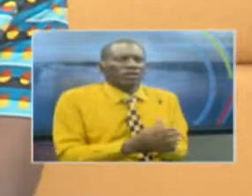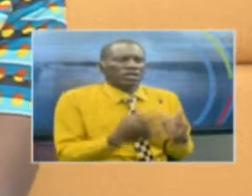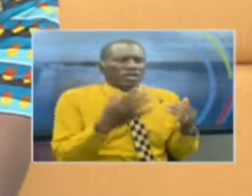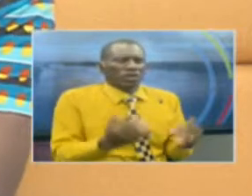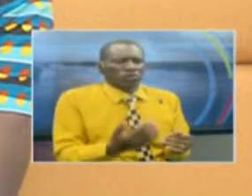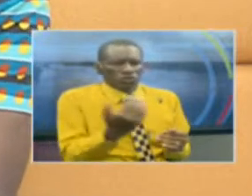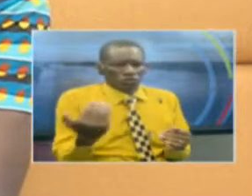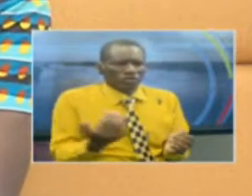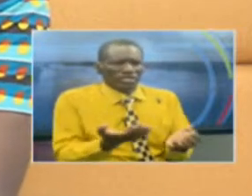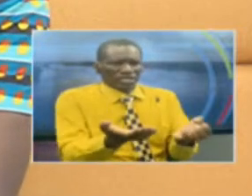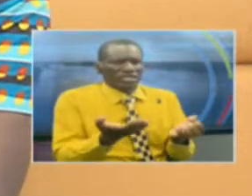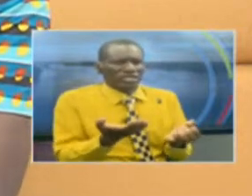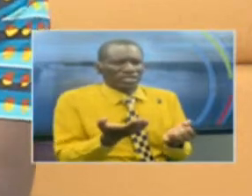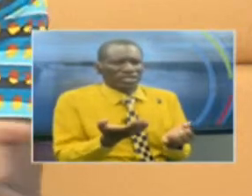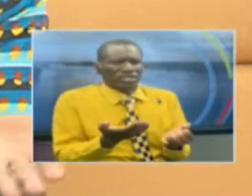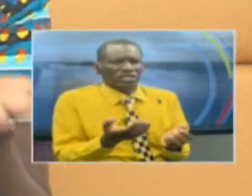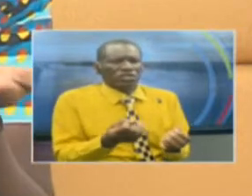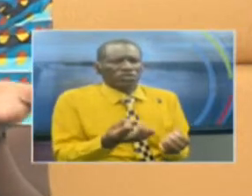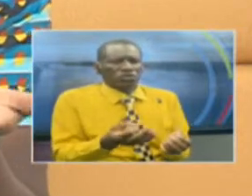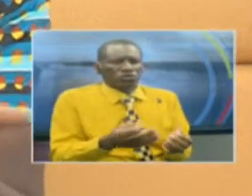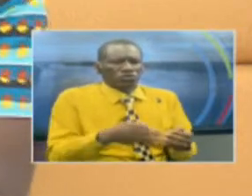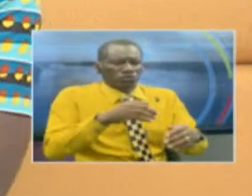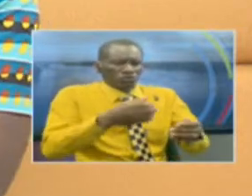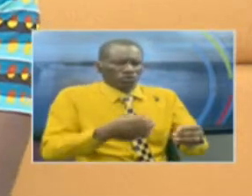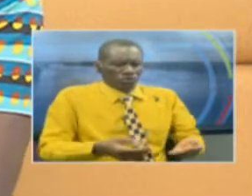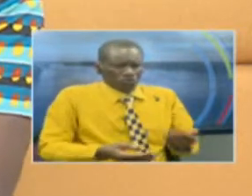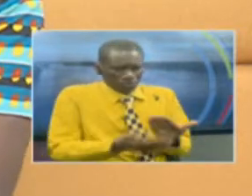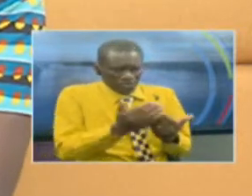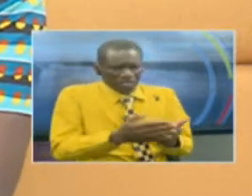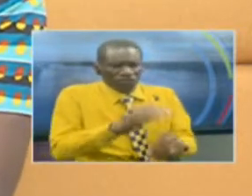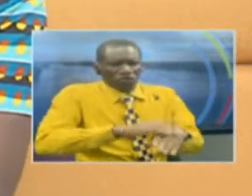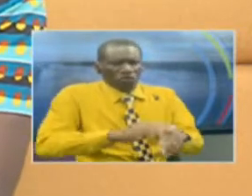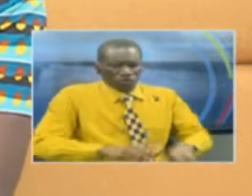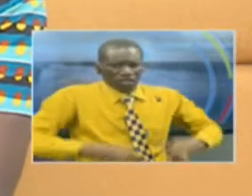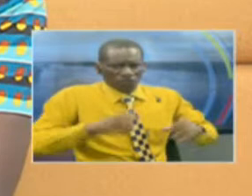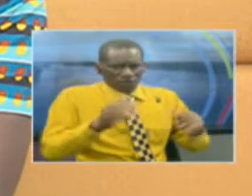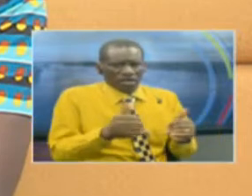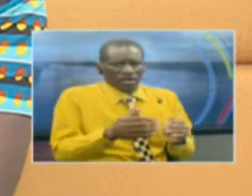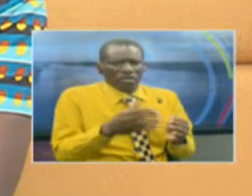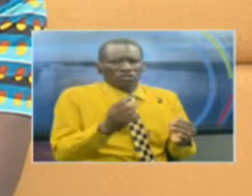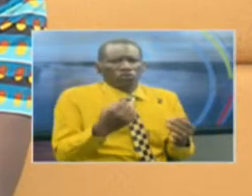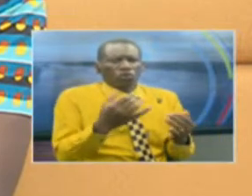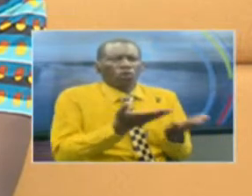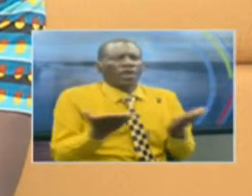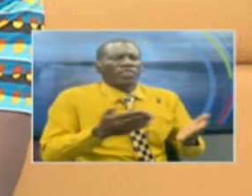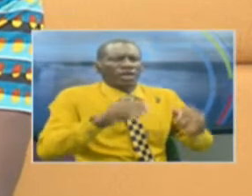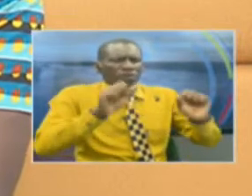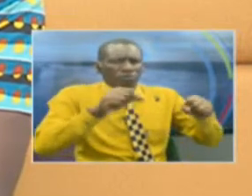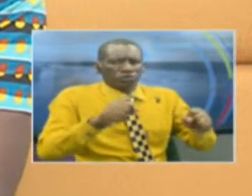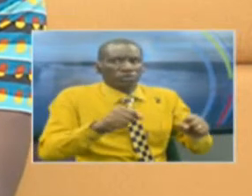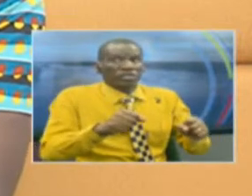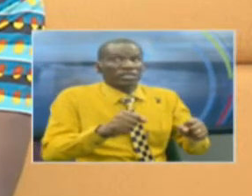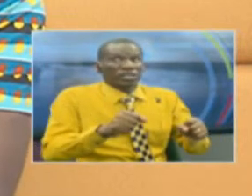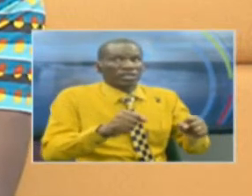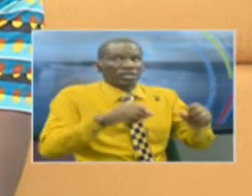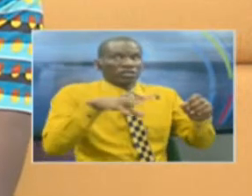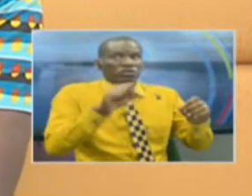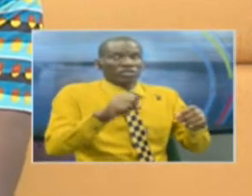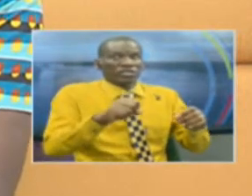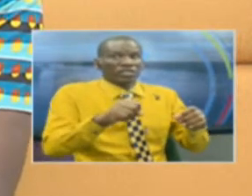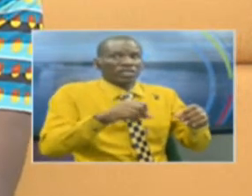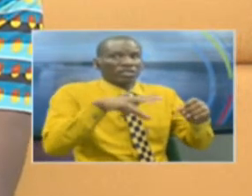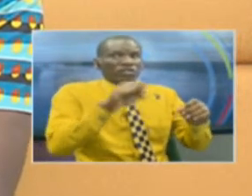to be taken through a process of both lives, where they are more exposed to the world of their own, where they